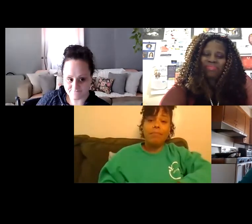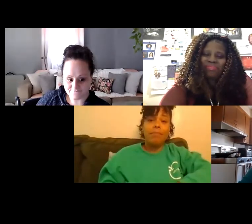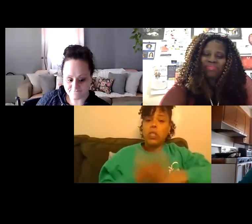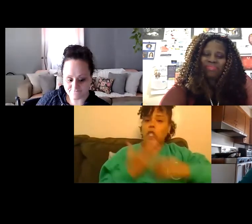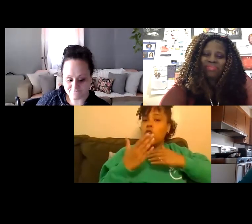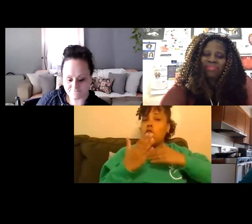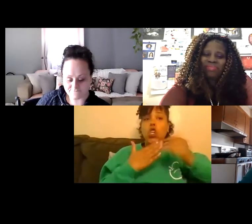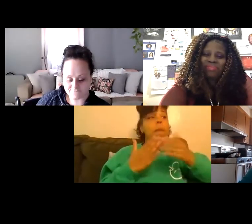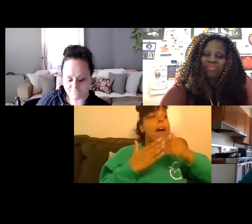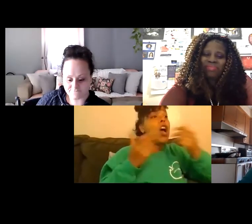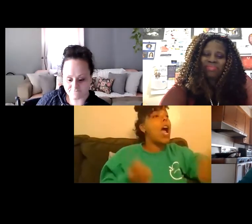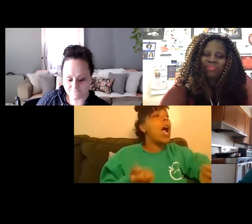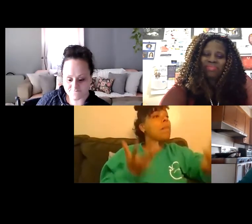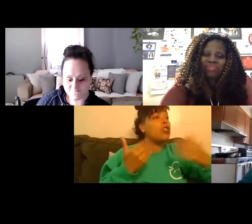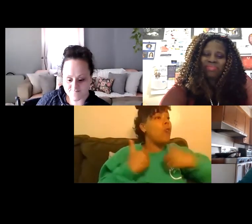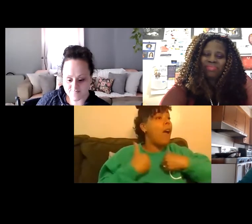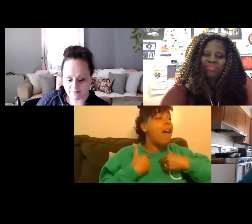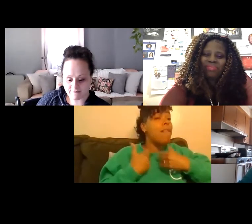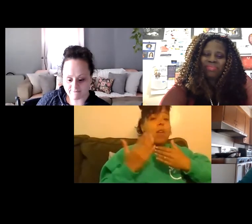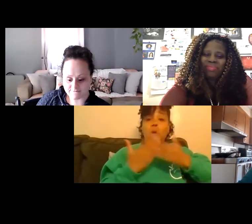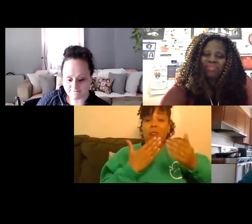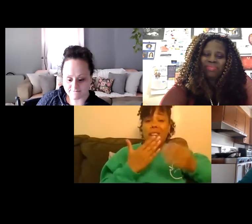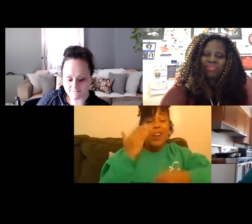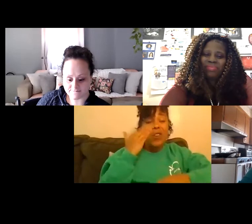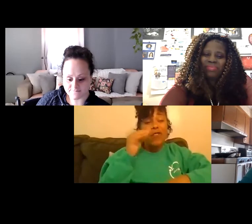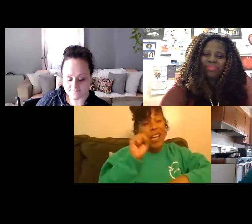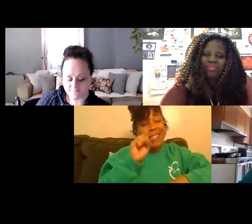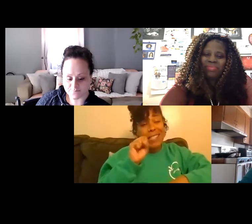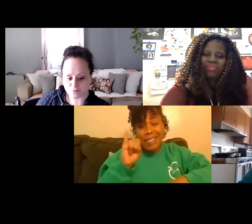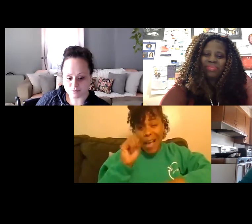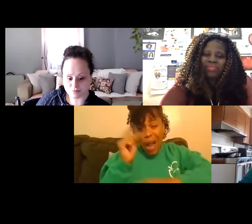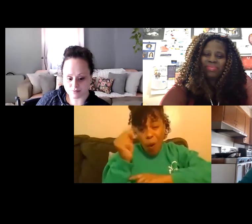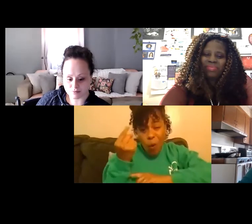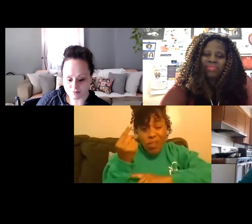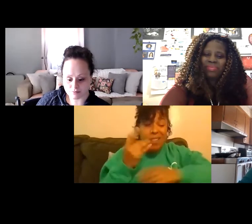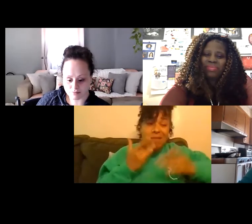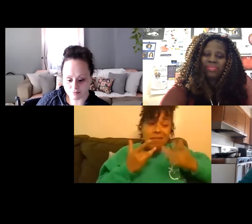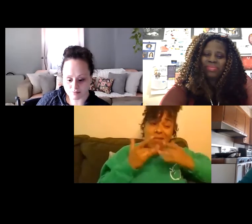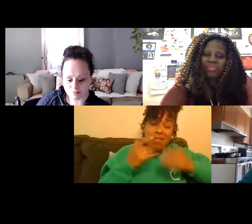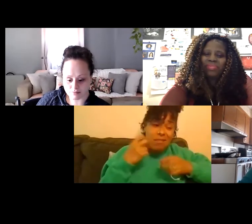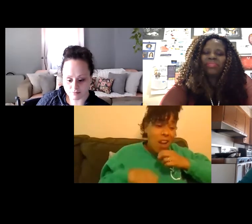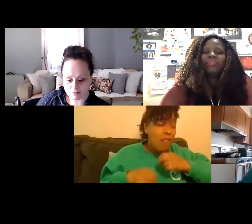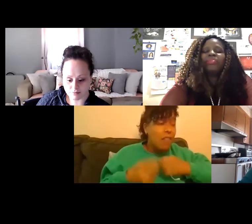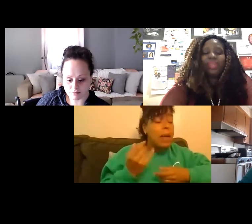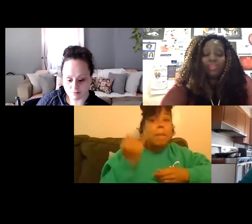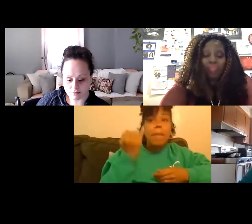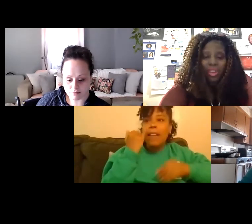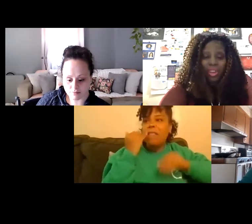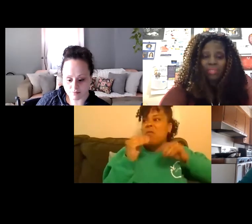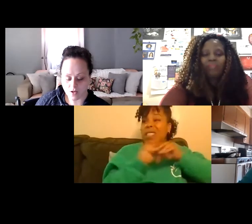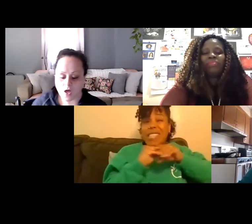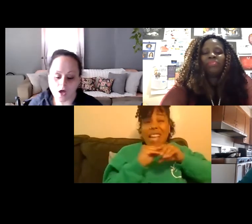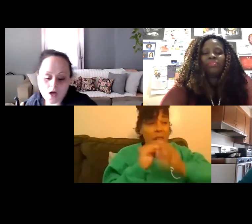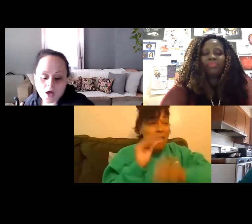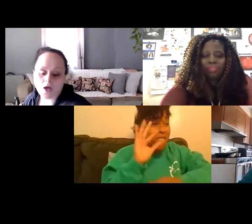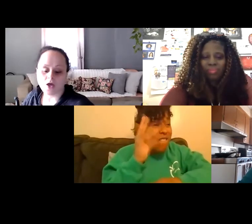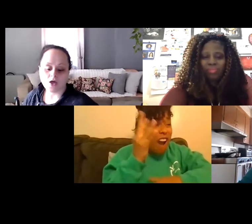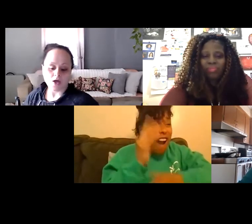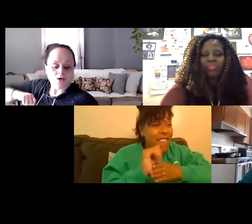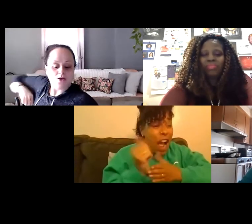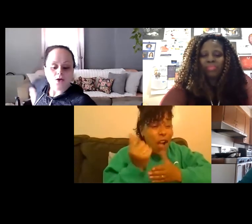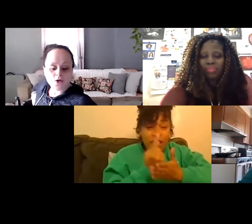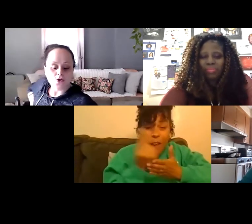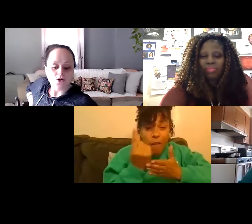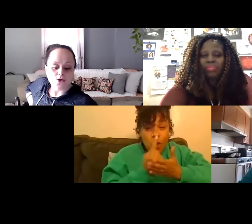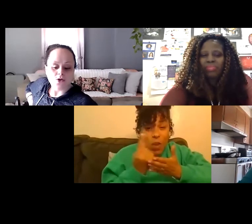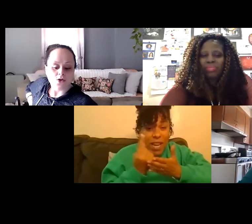have, I mean, if you're living on SSI, it's tough, but even if you save $5 a week, That's right. you know,